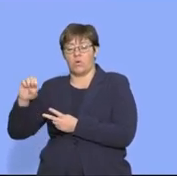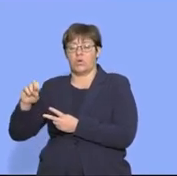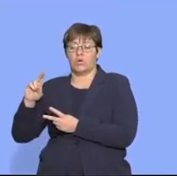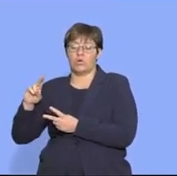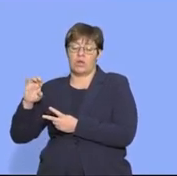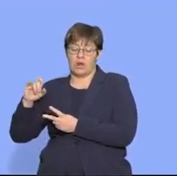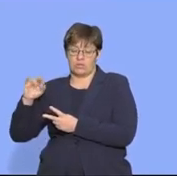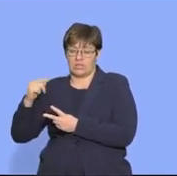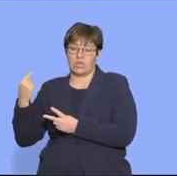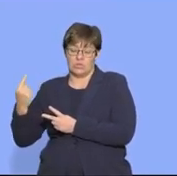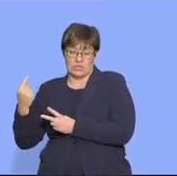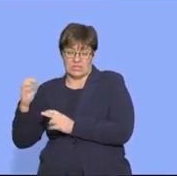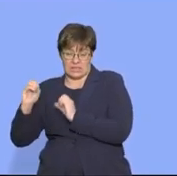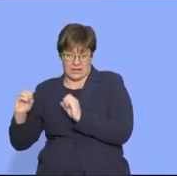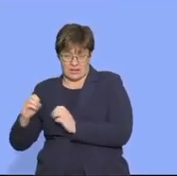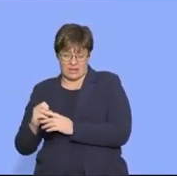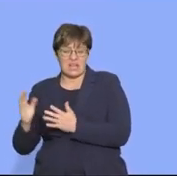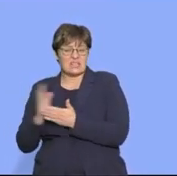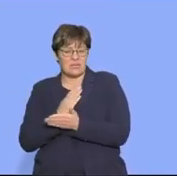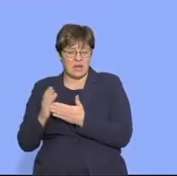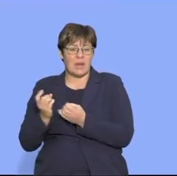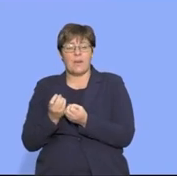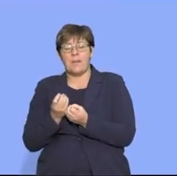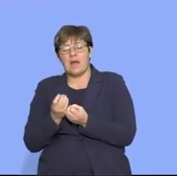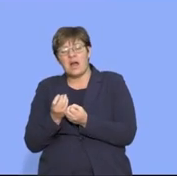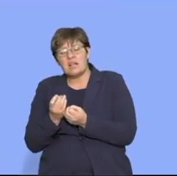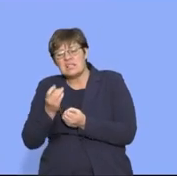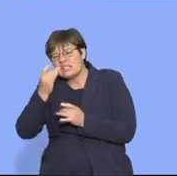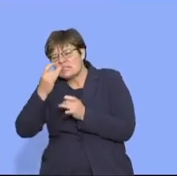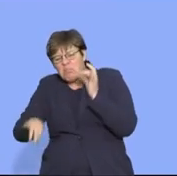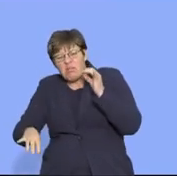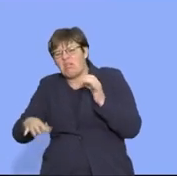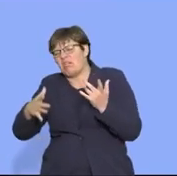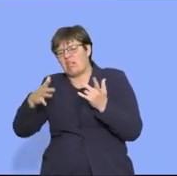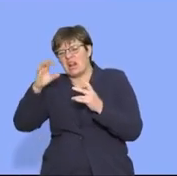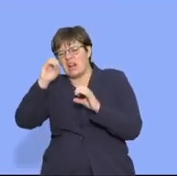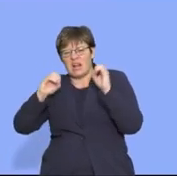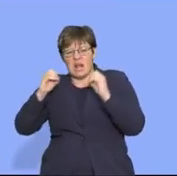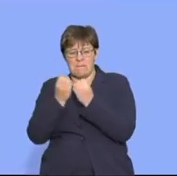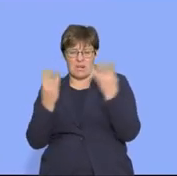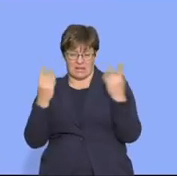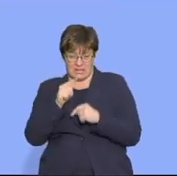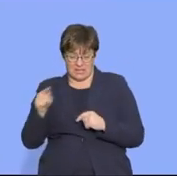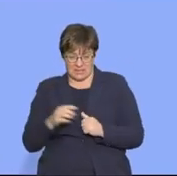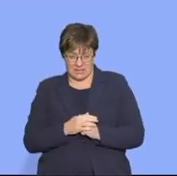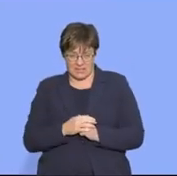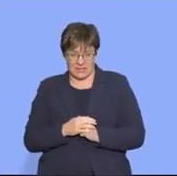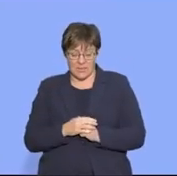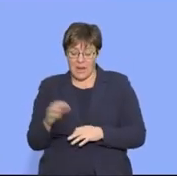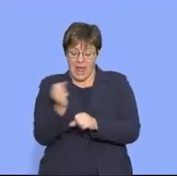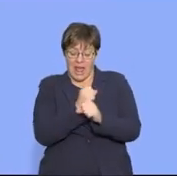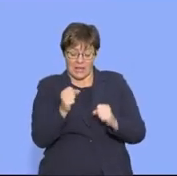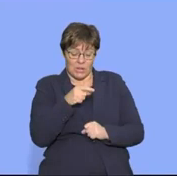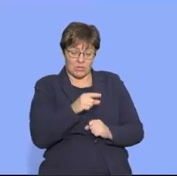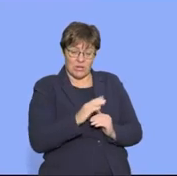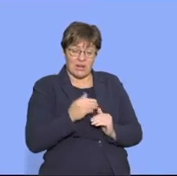were eukaryotic, unicellular, and sometimes simple multicellular organisms. But